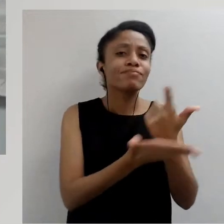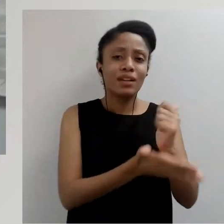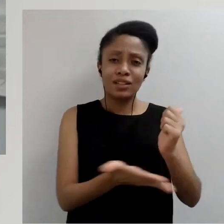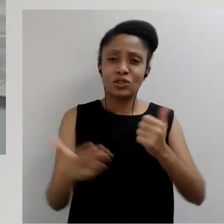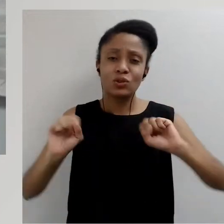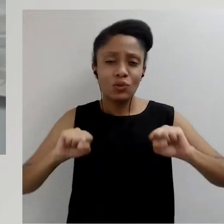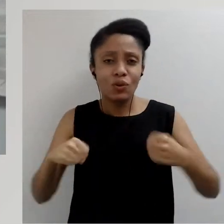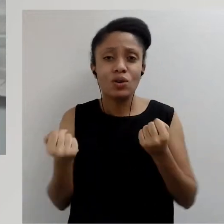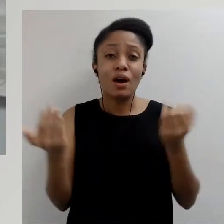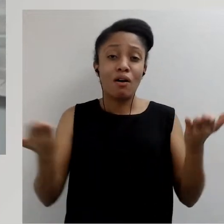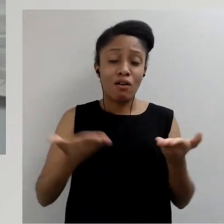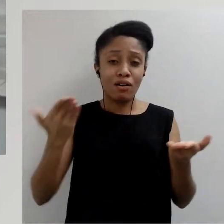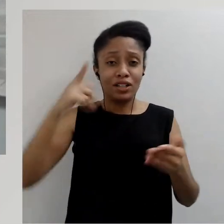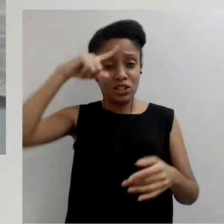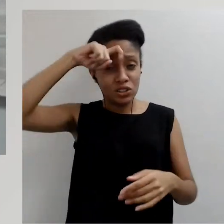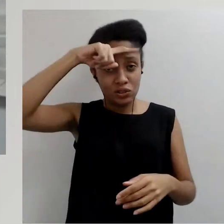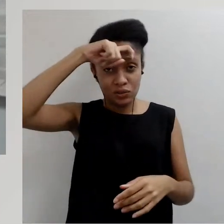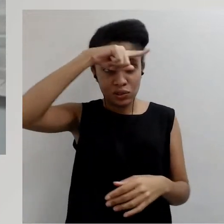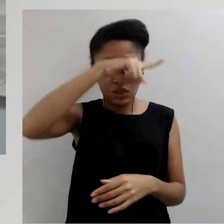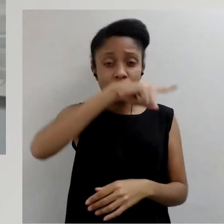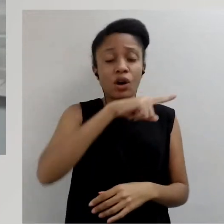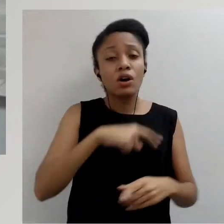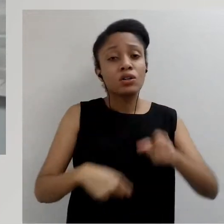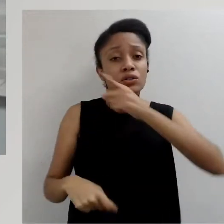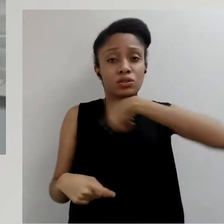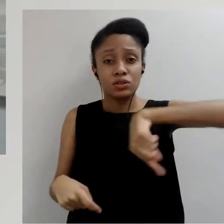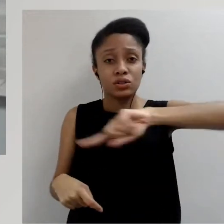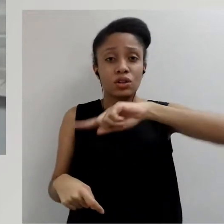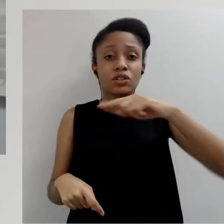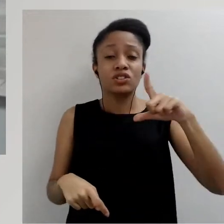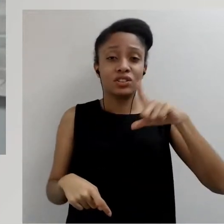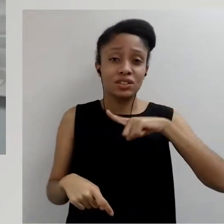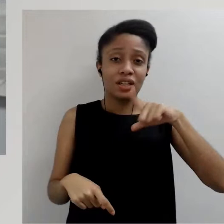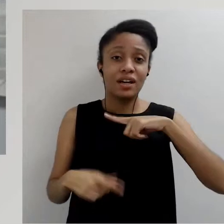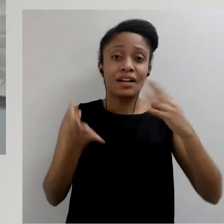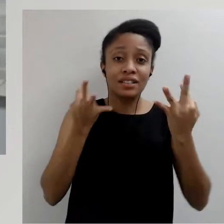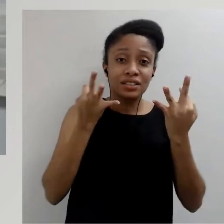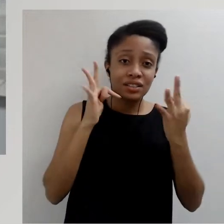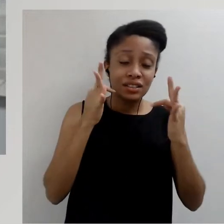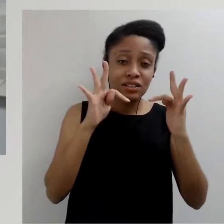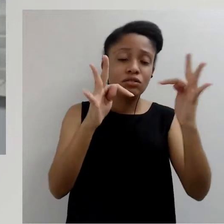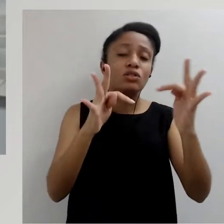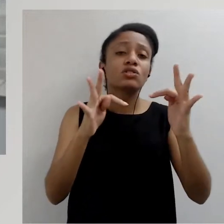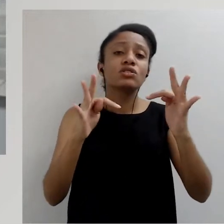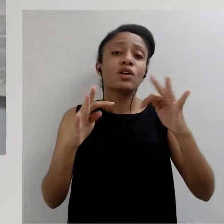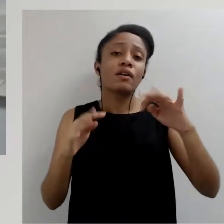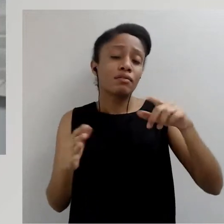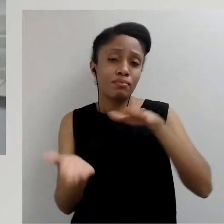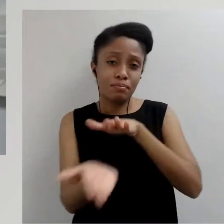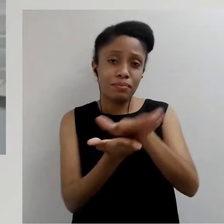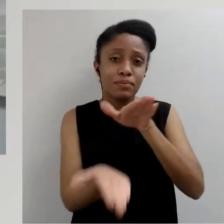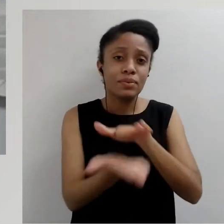trying to invest, but the difficulty, what we already have in